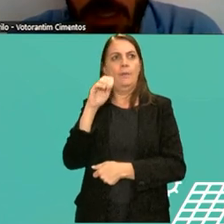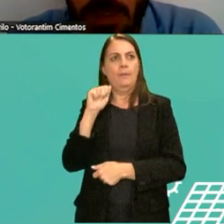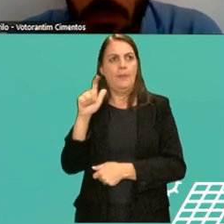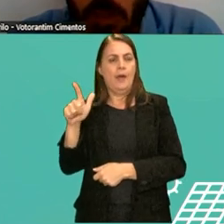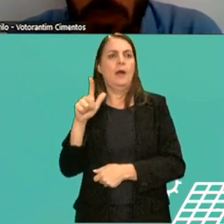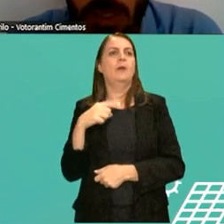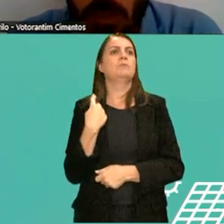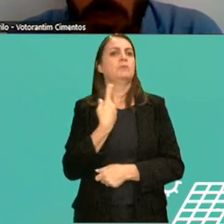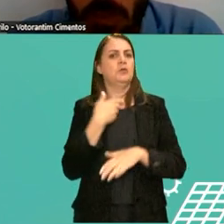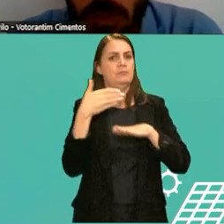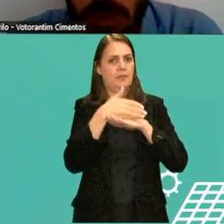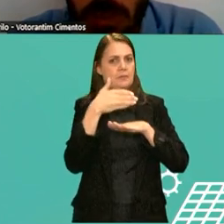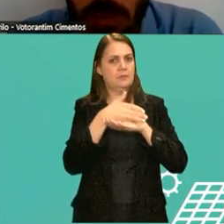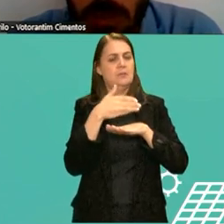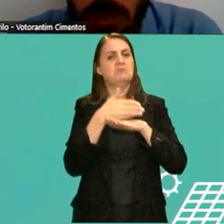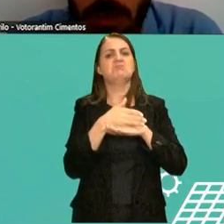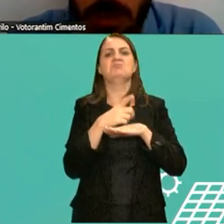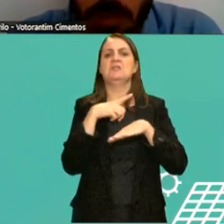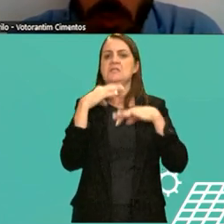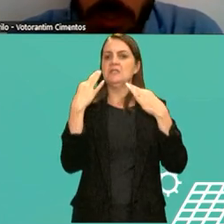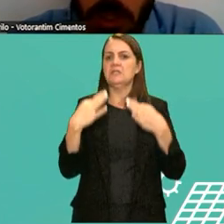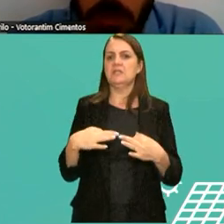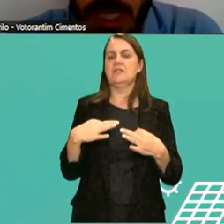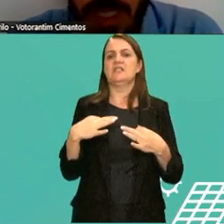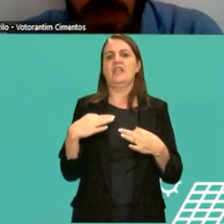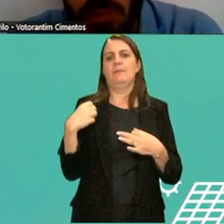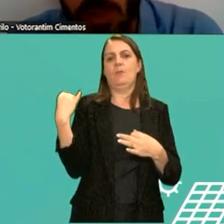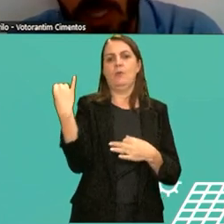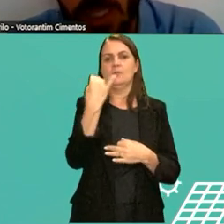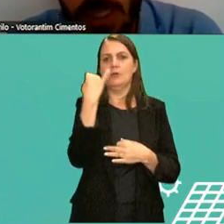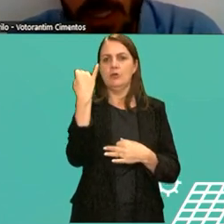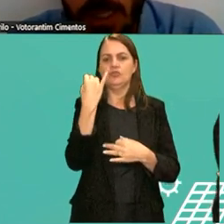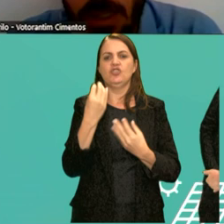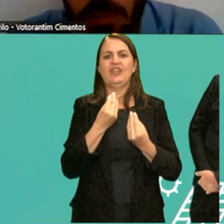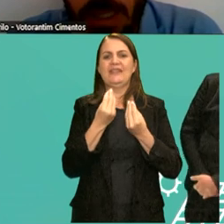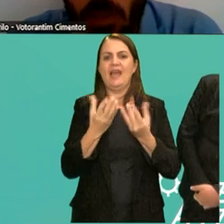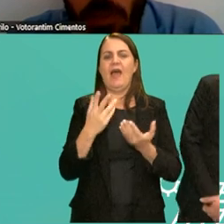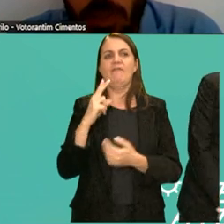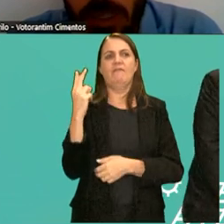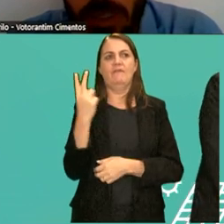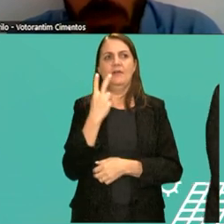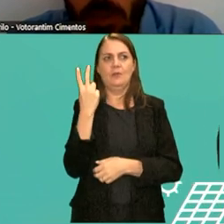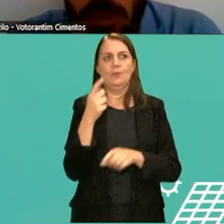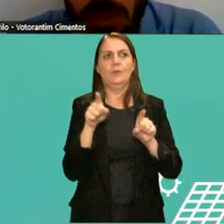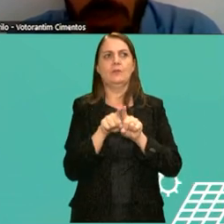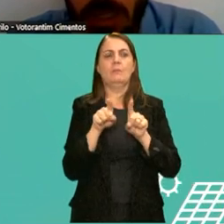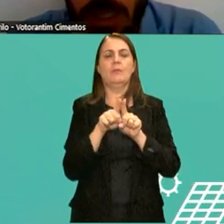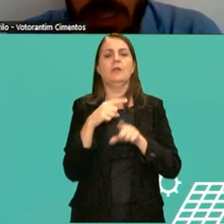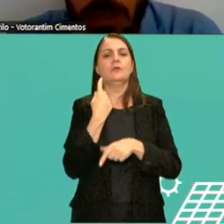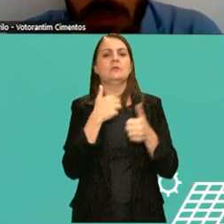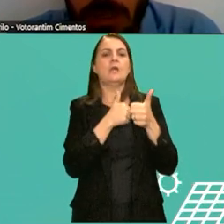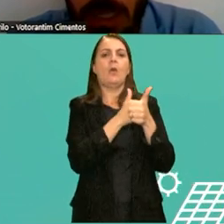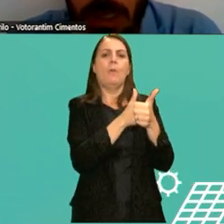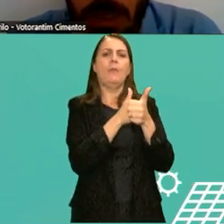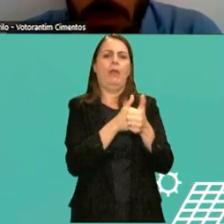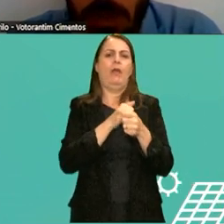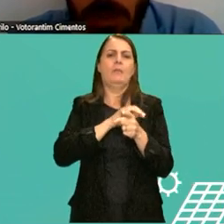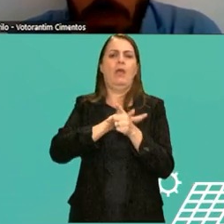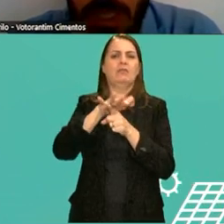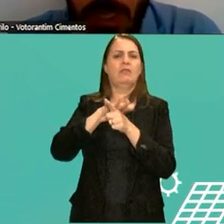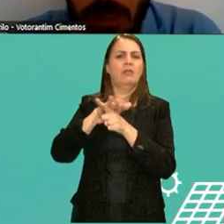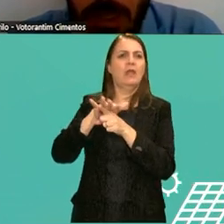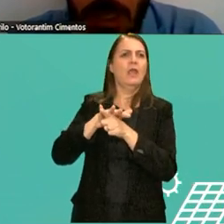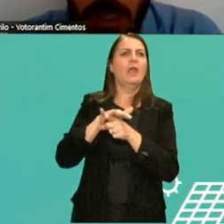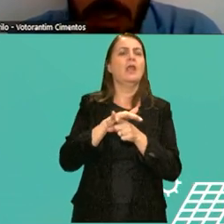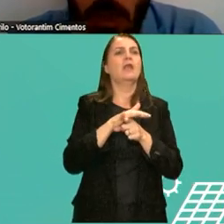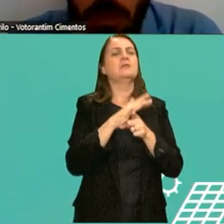obviously adding a lot of value, either as benchmarking, either as a